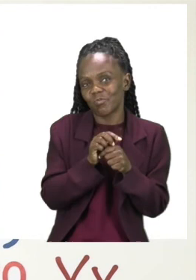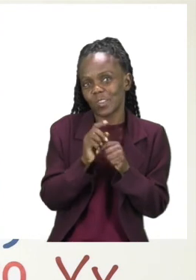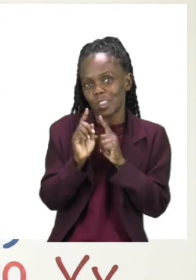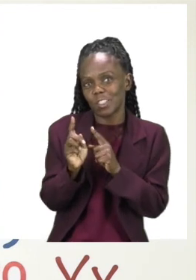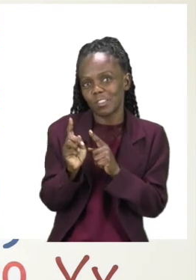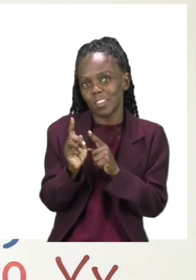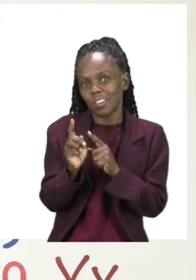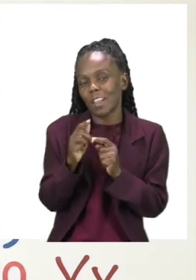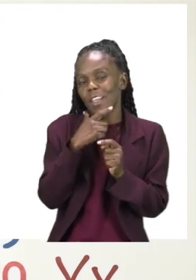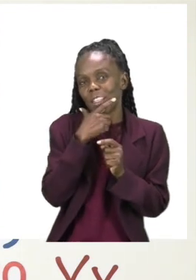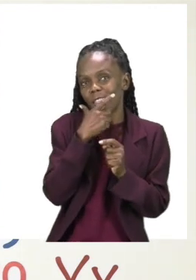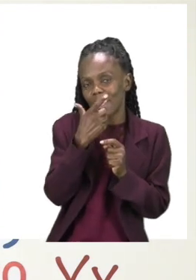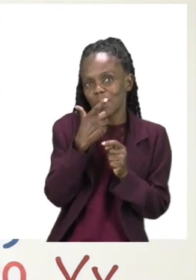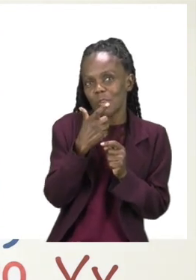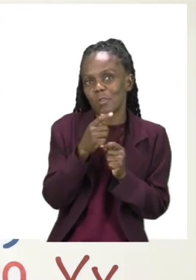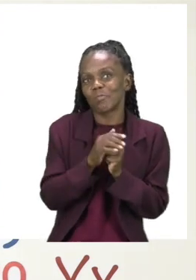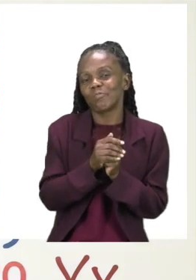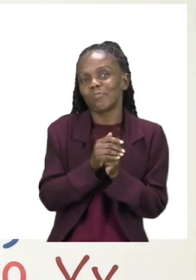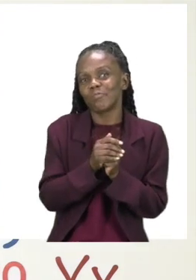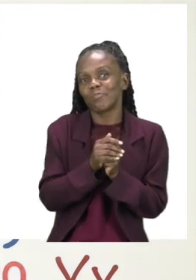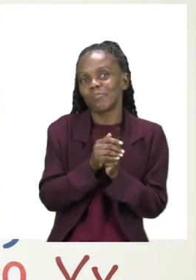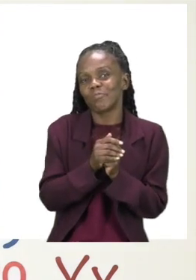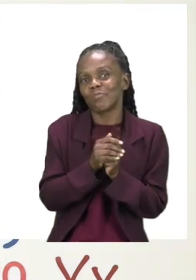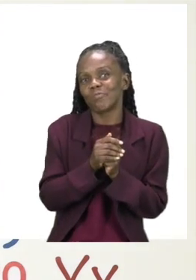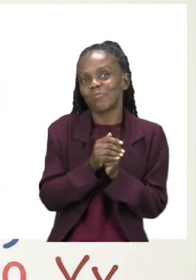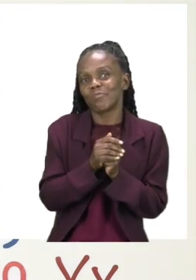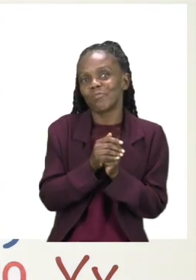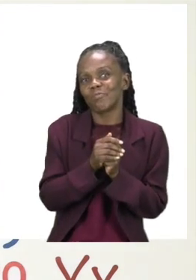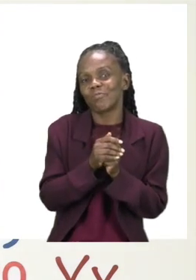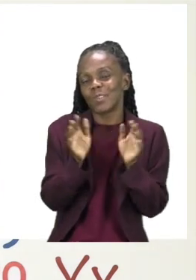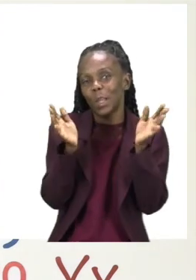to say thank you for joining us today and